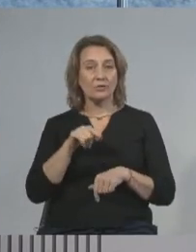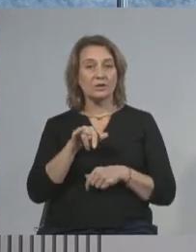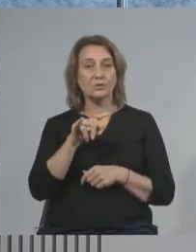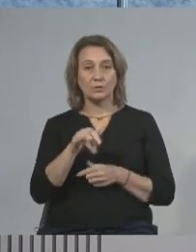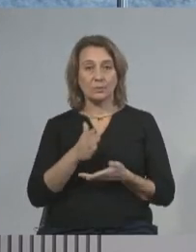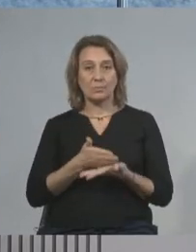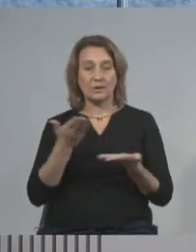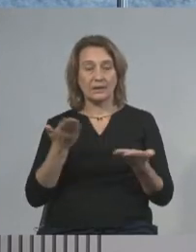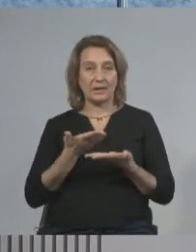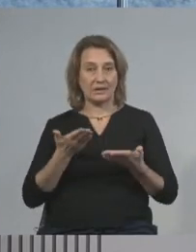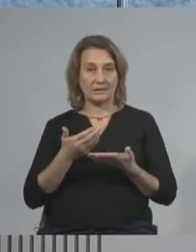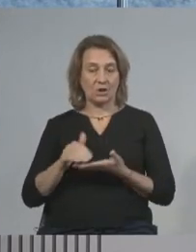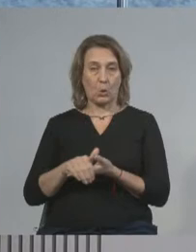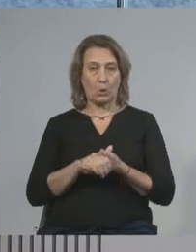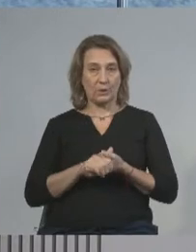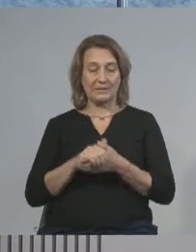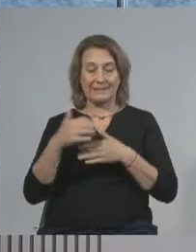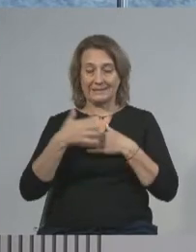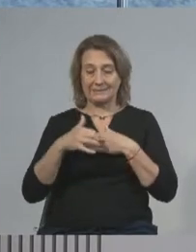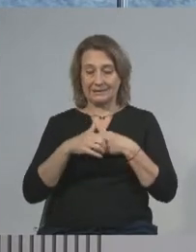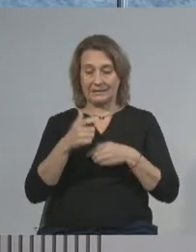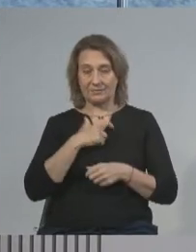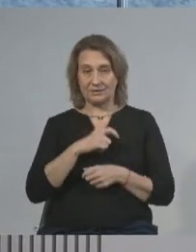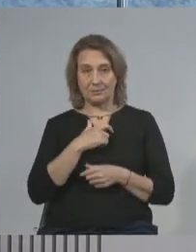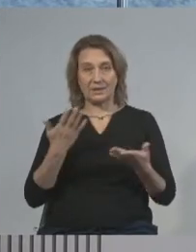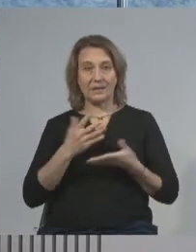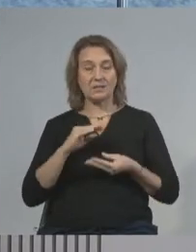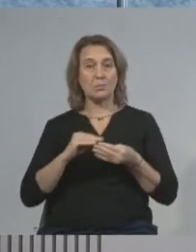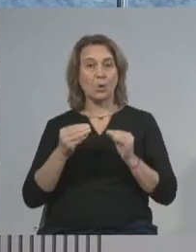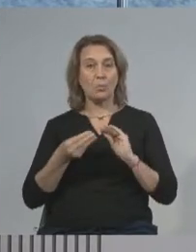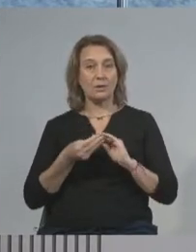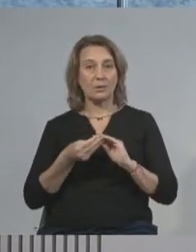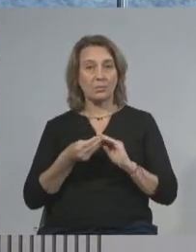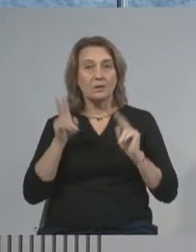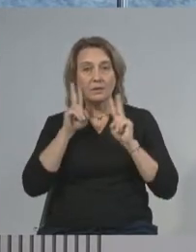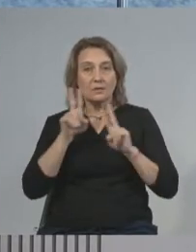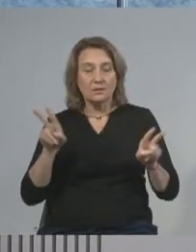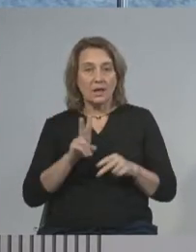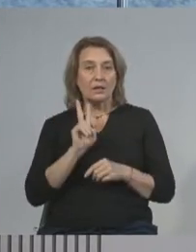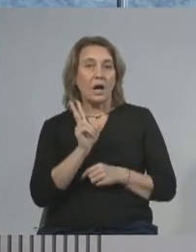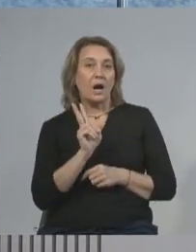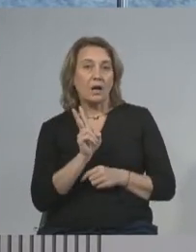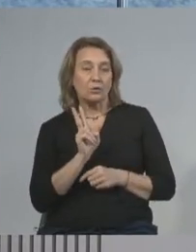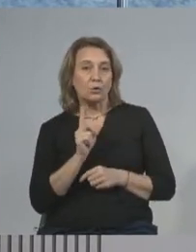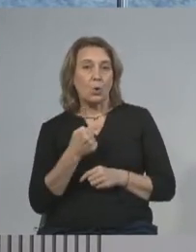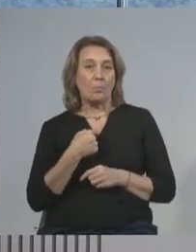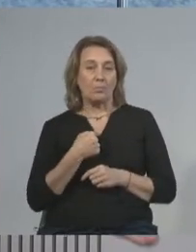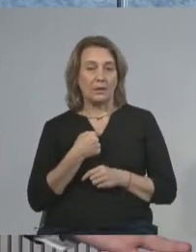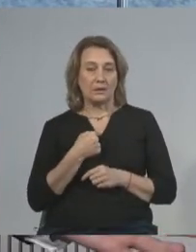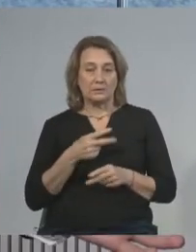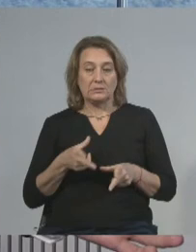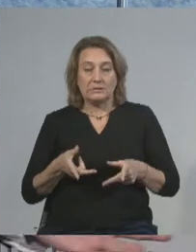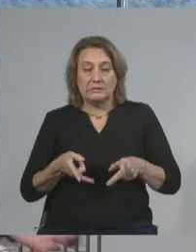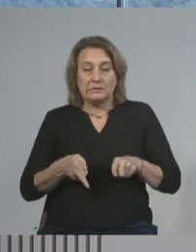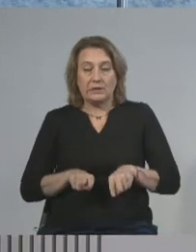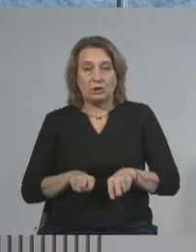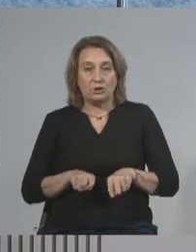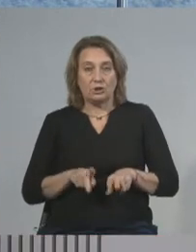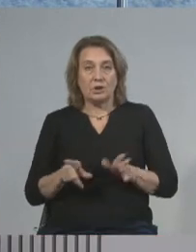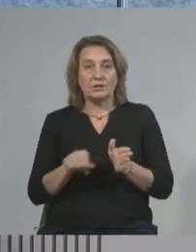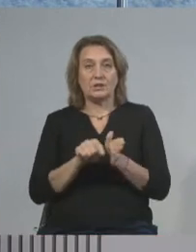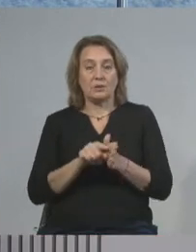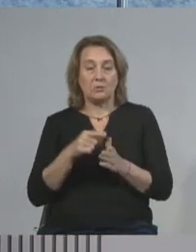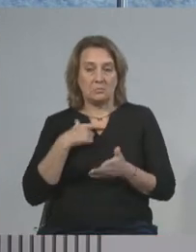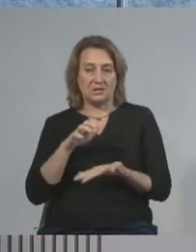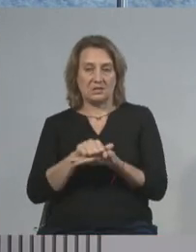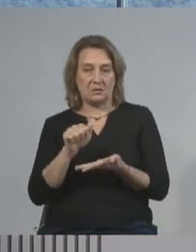so do you feel that managers have this collision in their minds and so so that they don't know who they are because